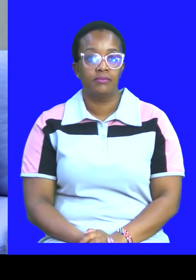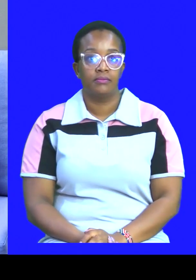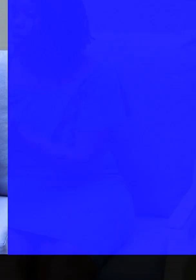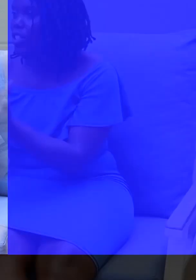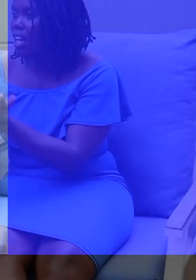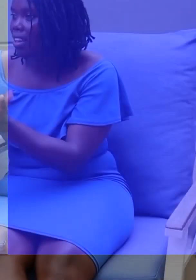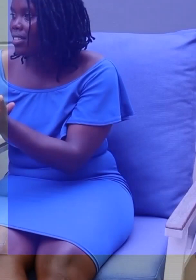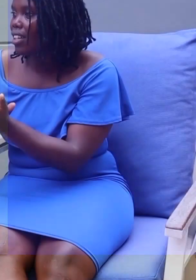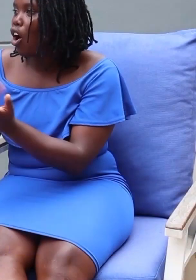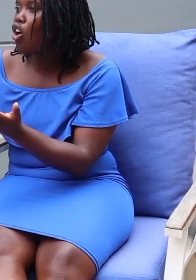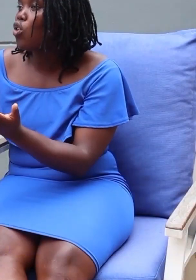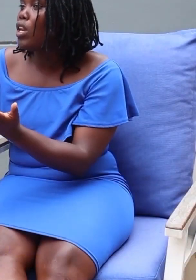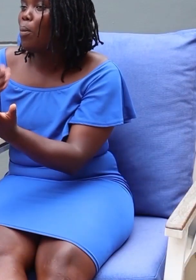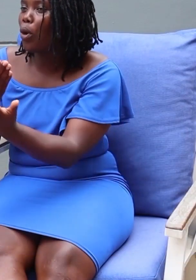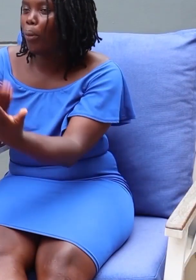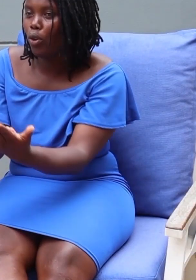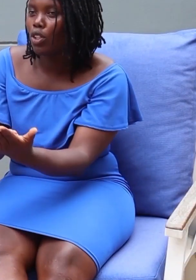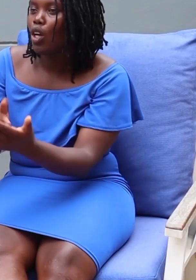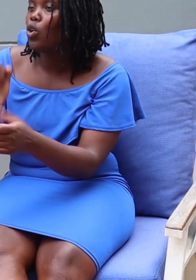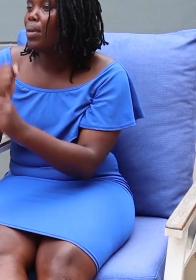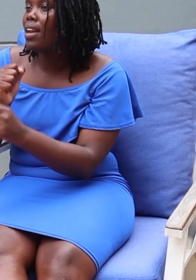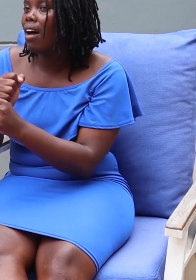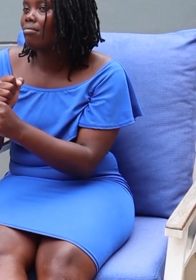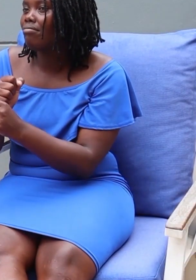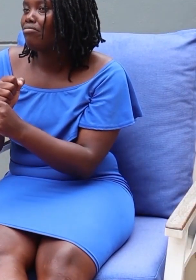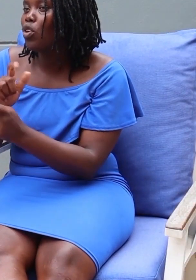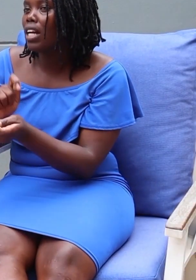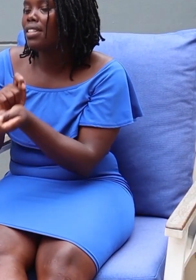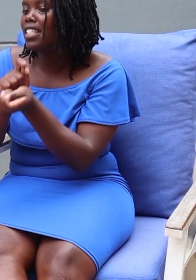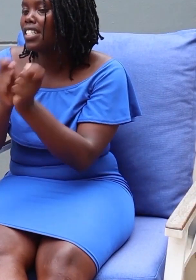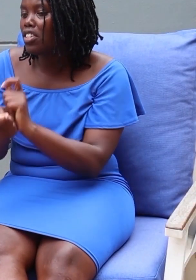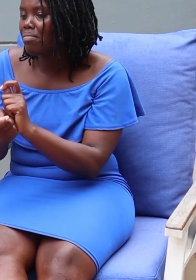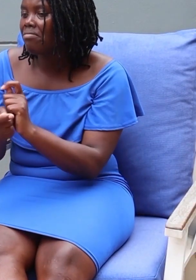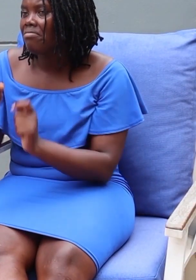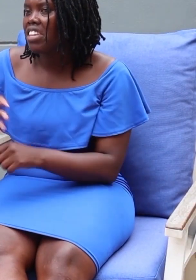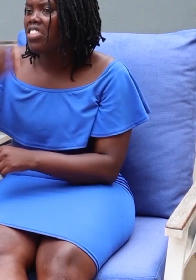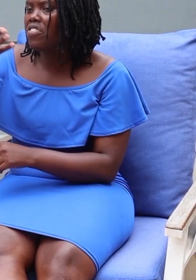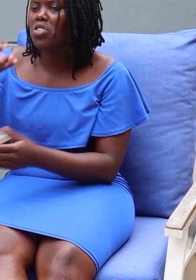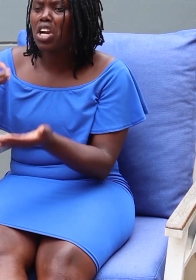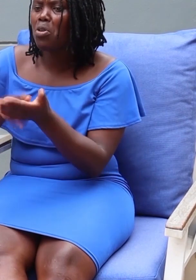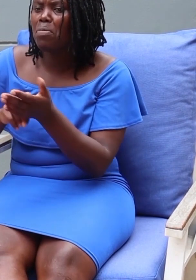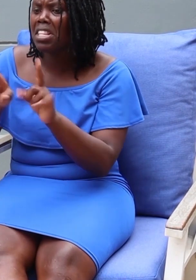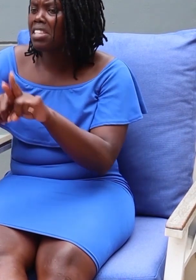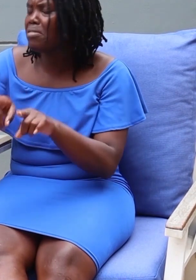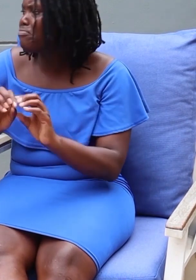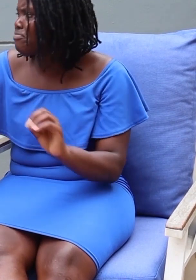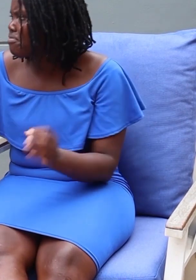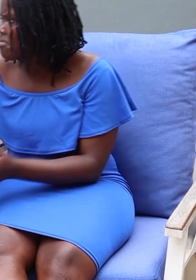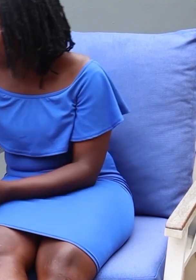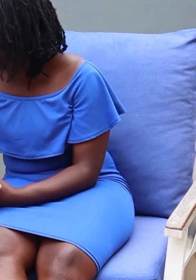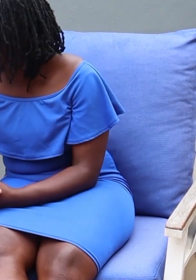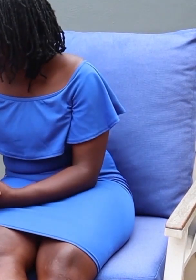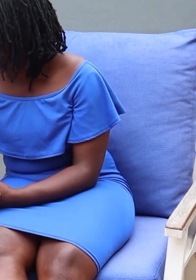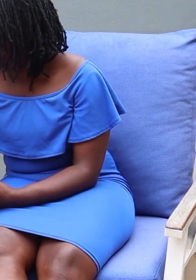So what will you propose to work so that it can change the future, so that these things cannot